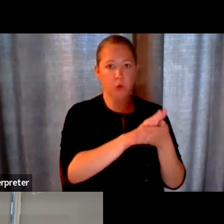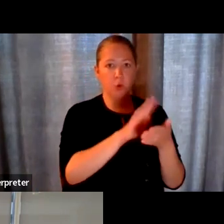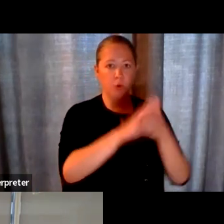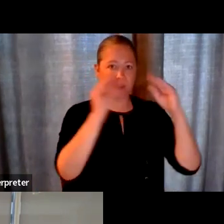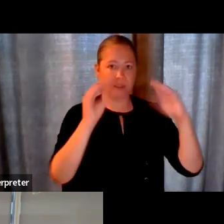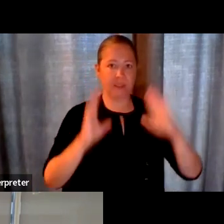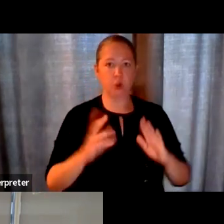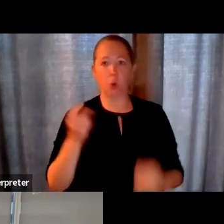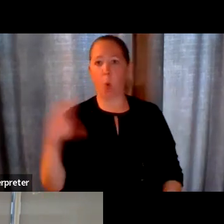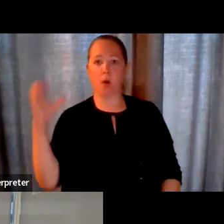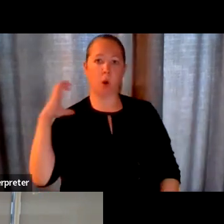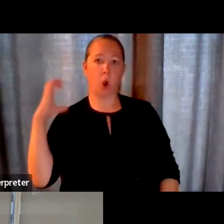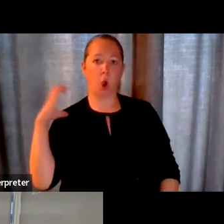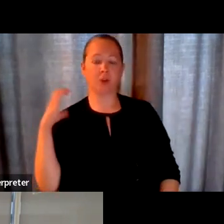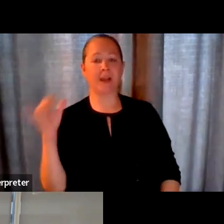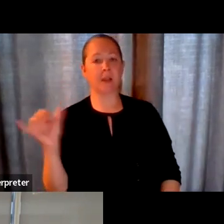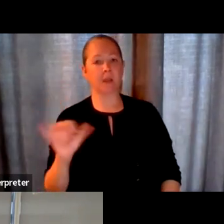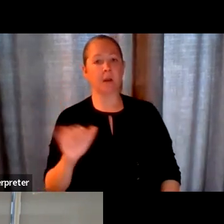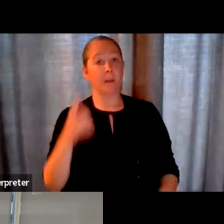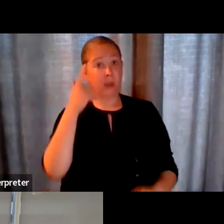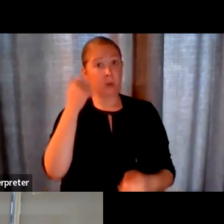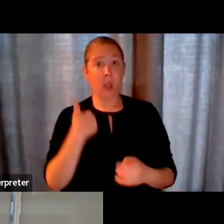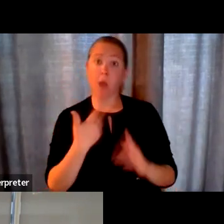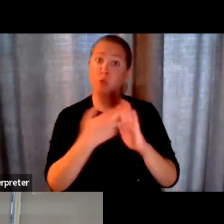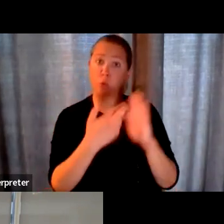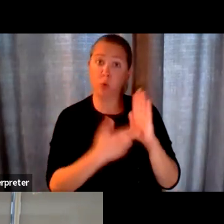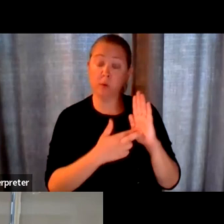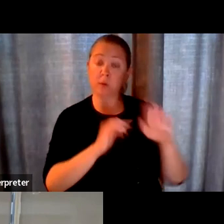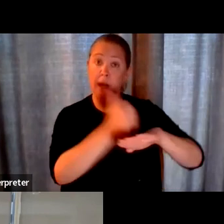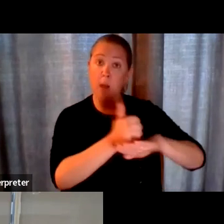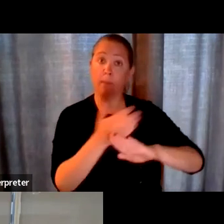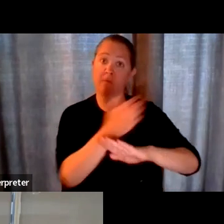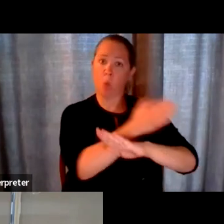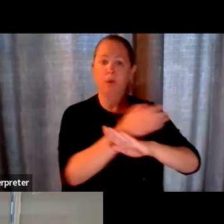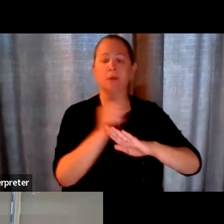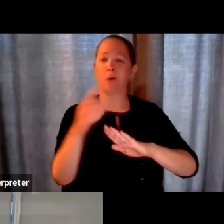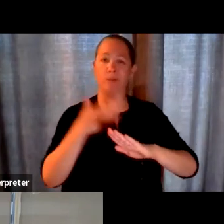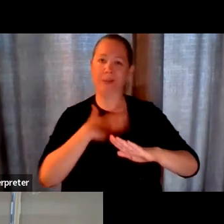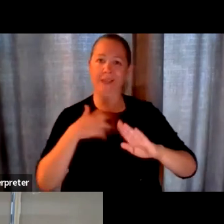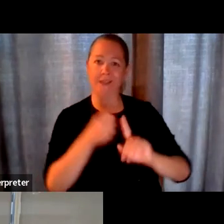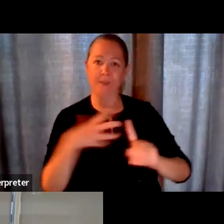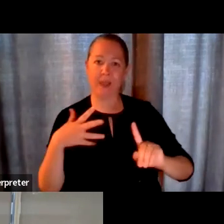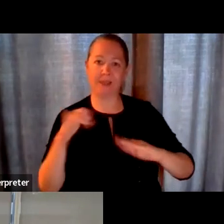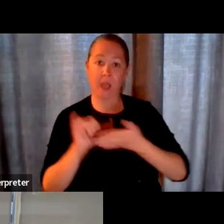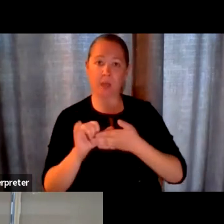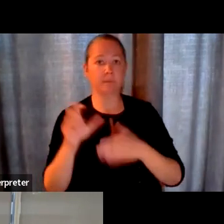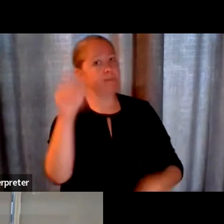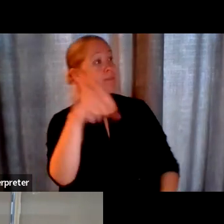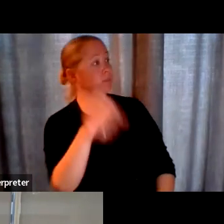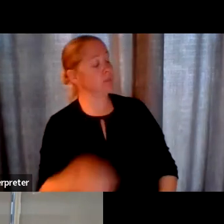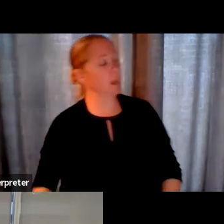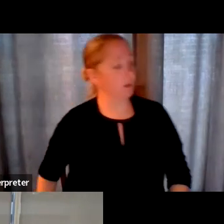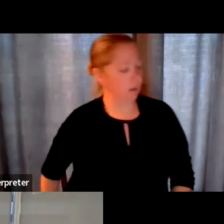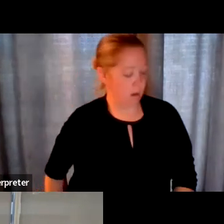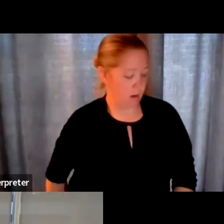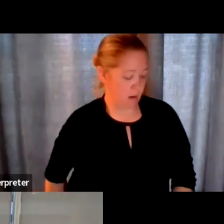the job, like Coach Kennedy was doing? Because there were rules beforehand. So tell us about that. Yes, there absolutely were rules. I think